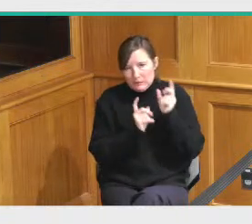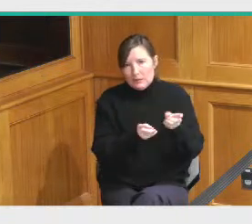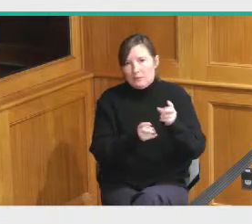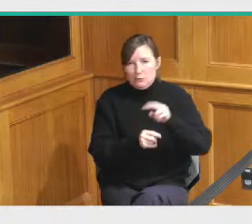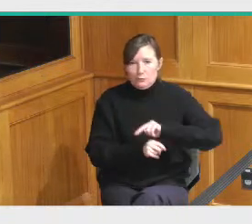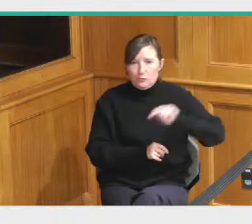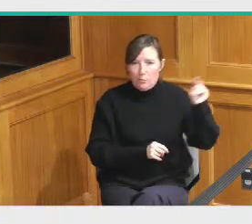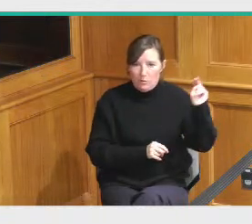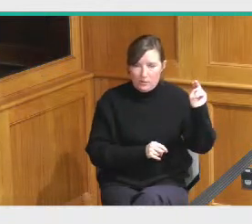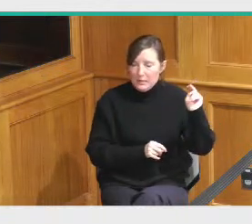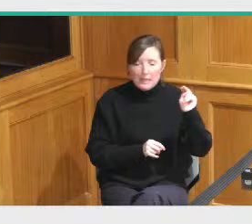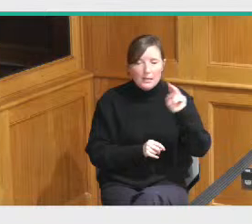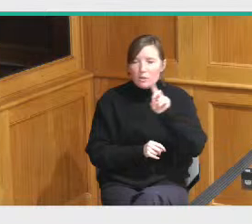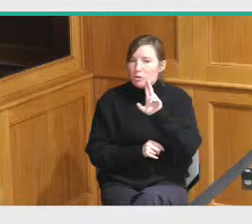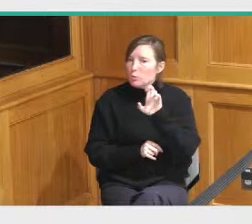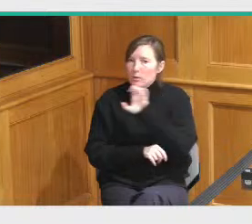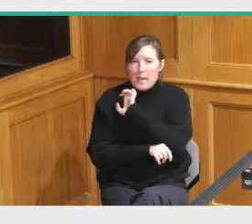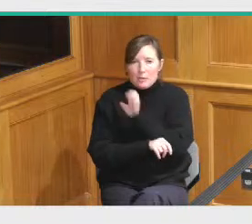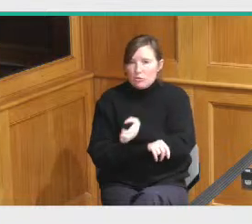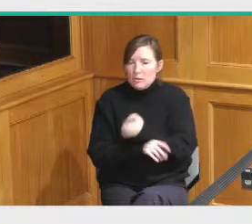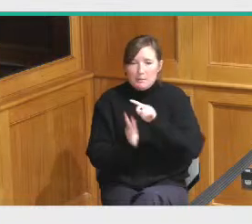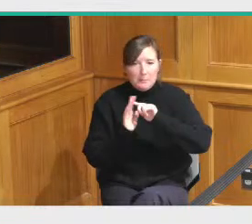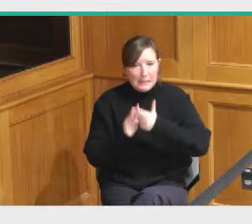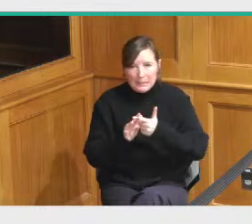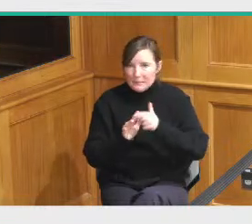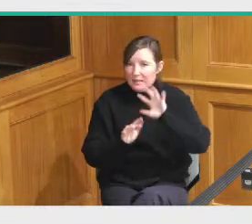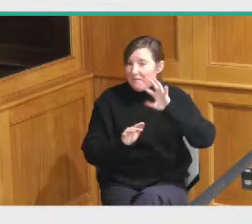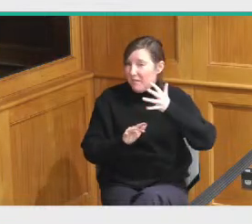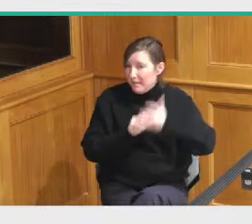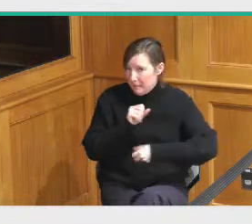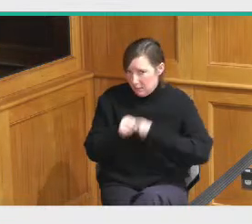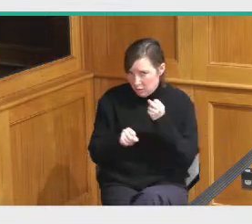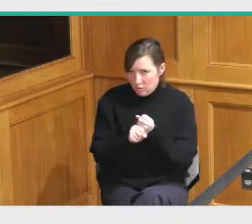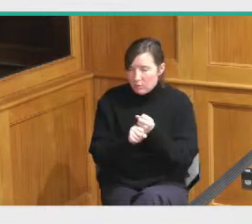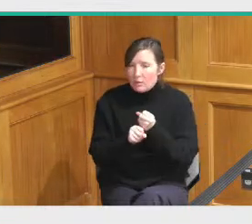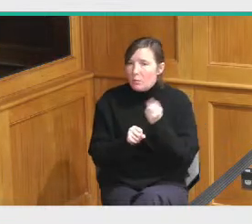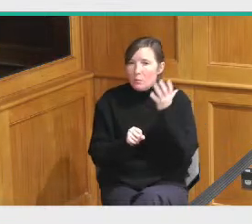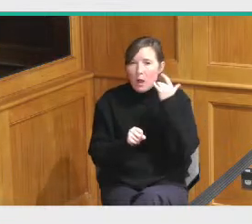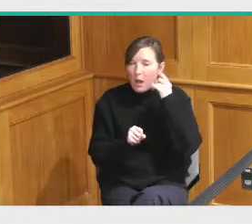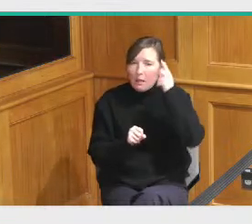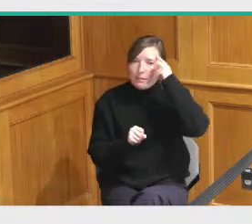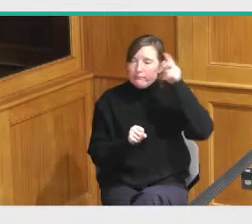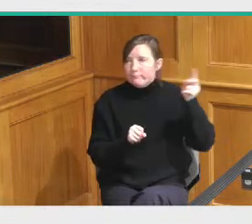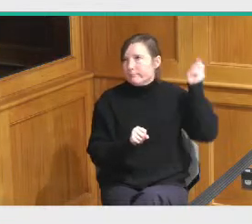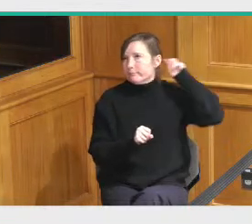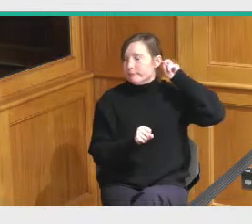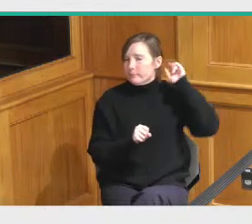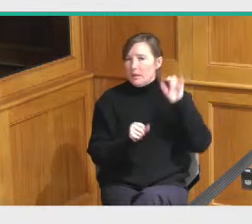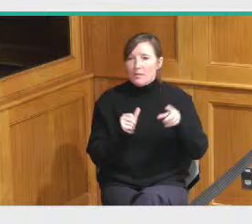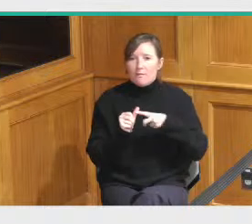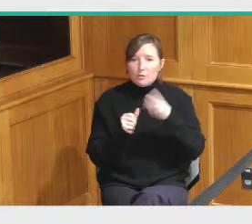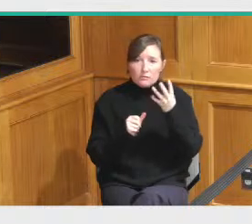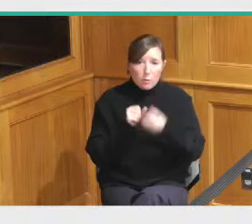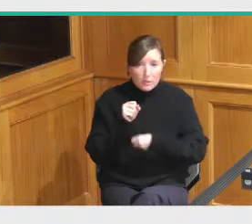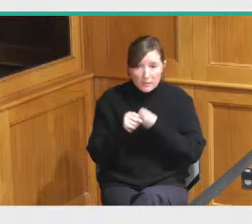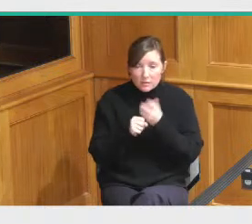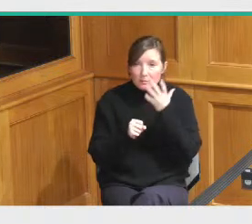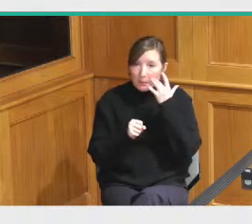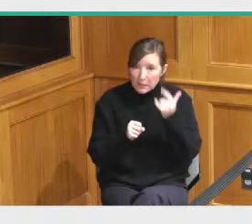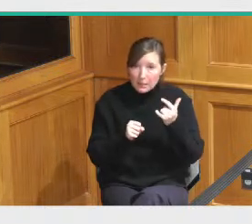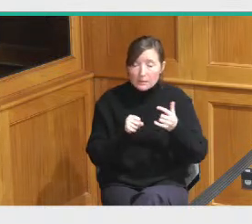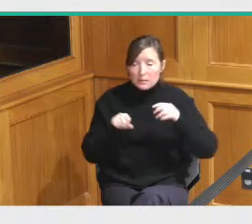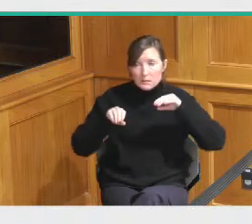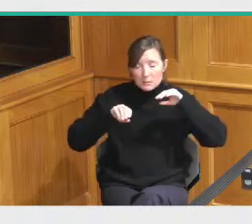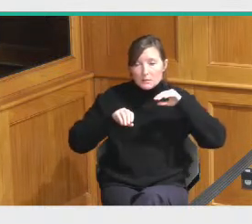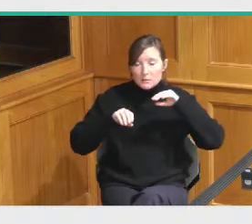the Duke Energy Center. That only begins essentially in year 5. The thought being that in the first 4 years, because of all the money that's being put into the